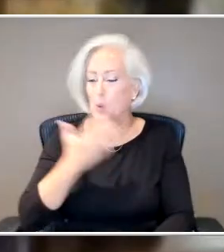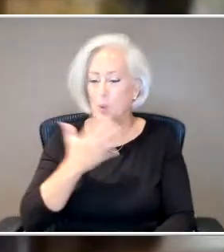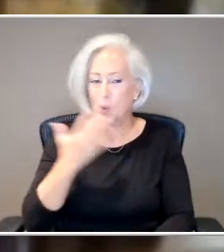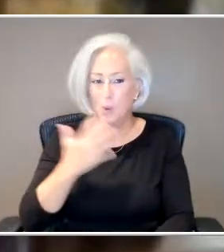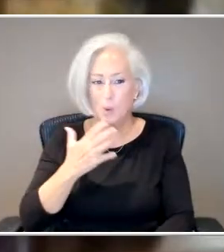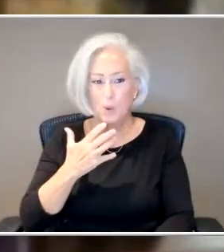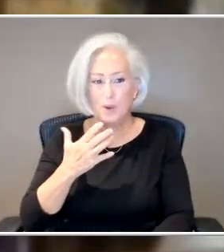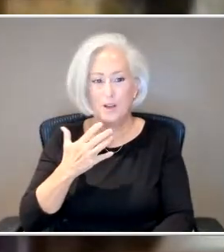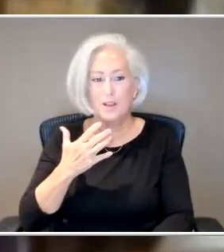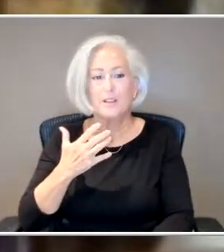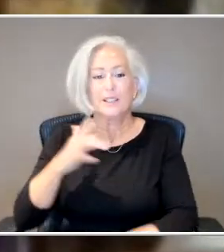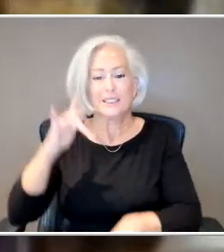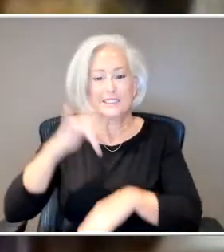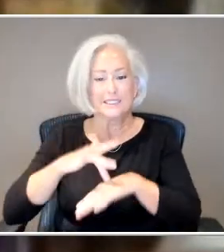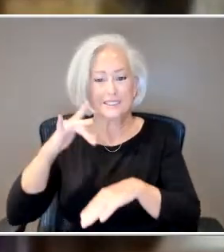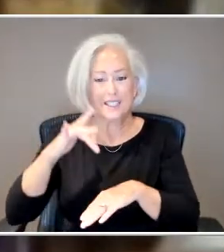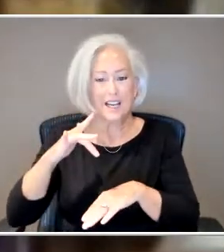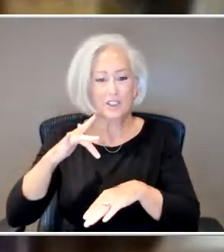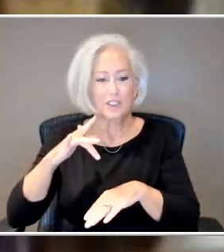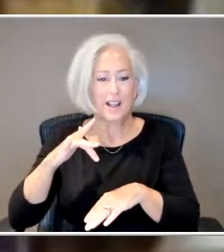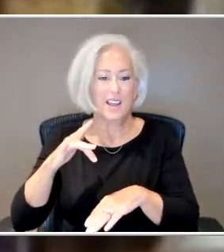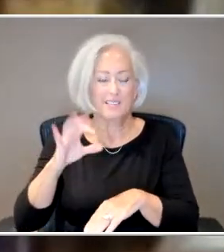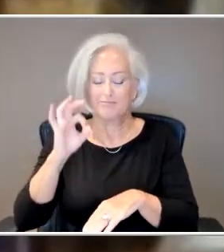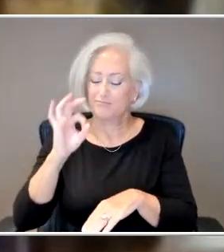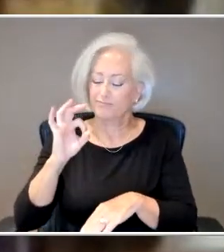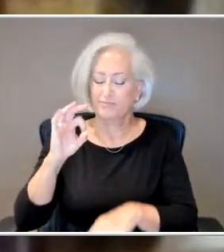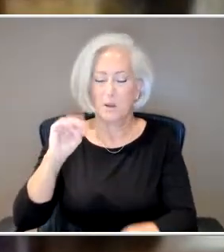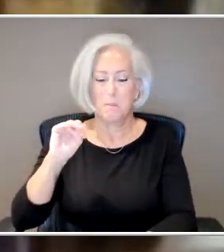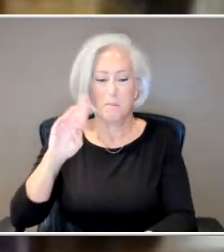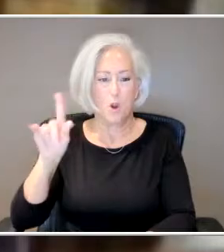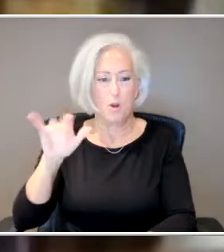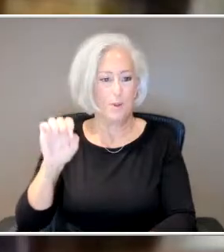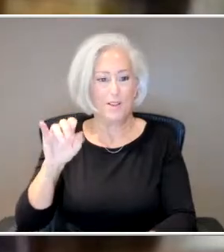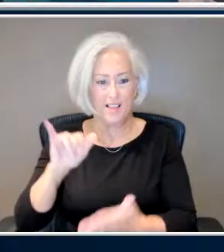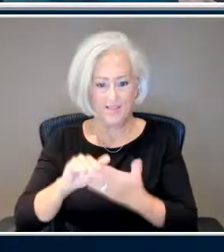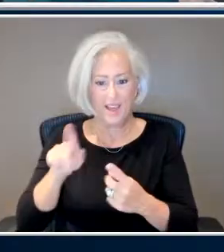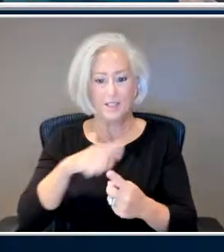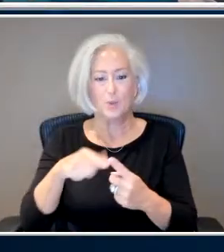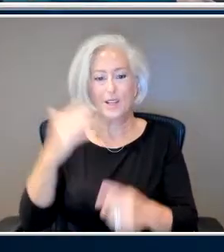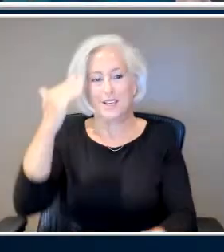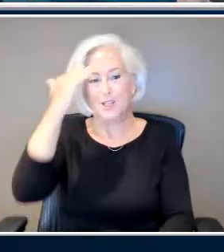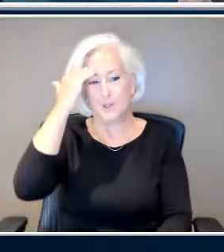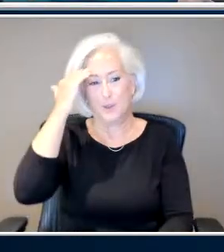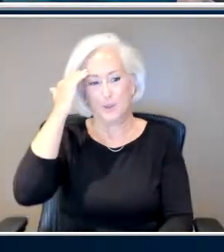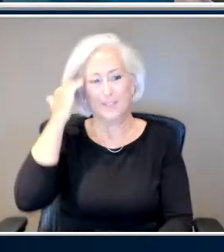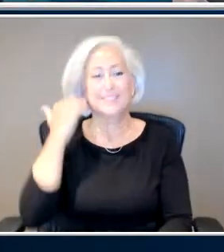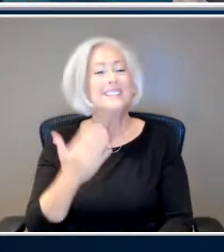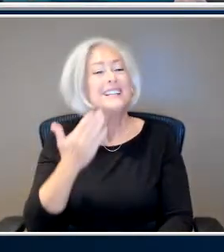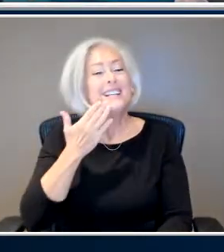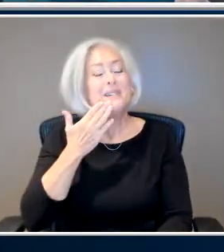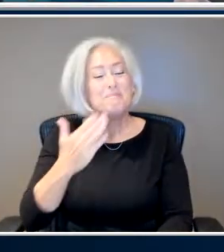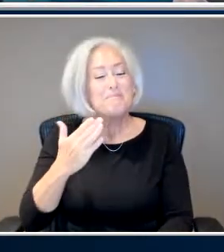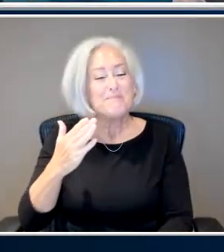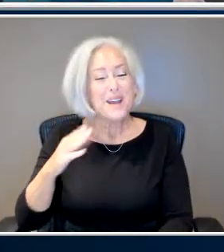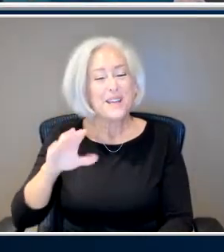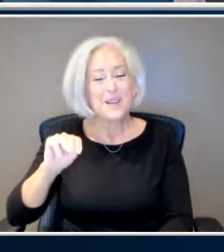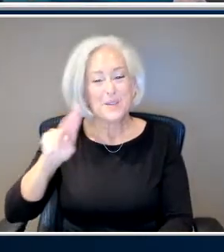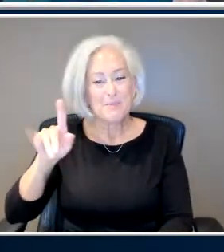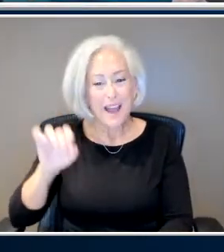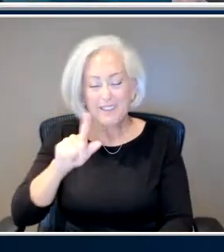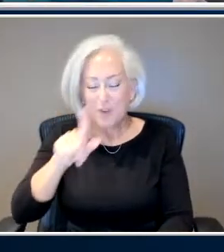marble. That was it. So Mike, thank you for your very specific description.